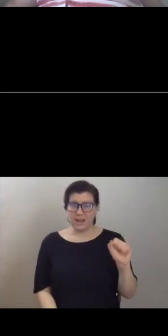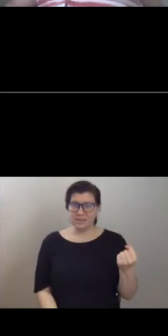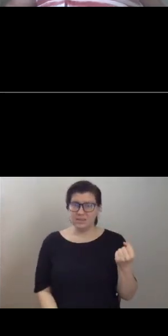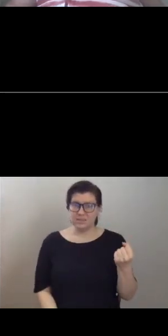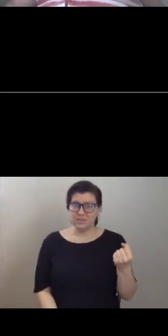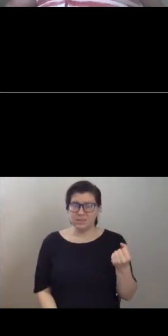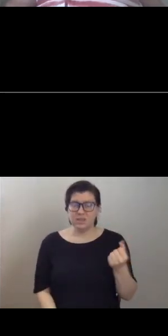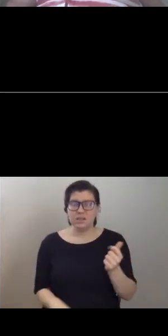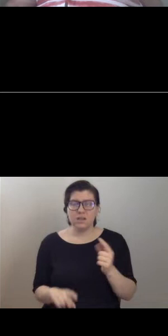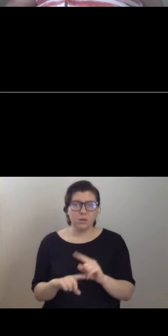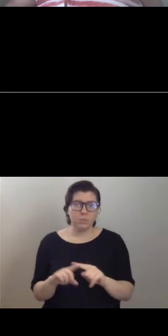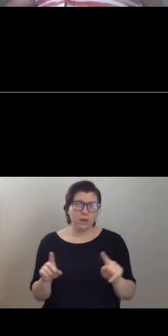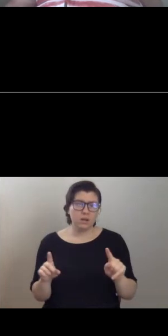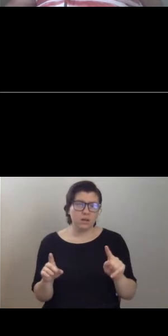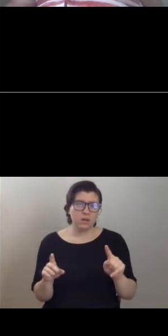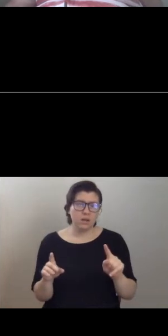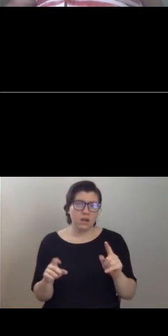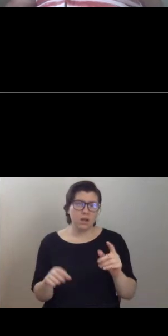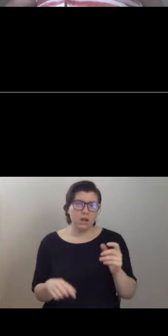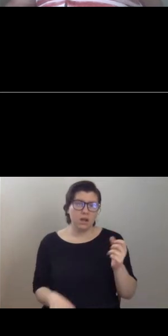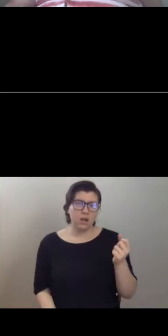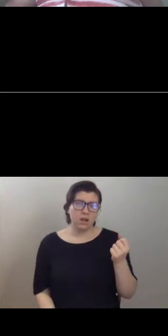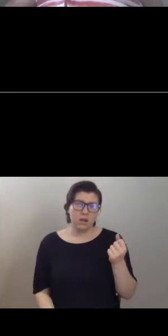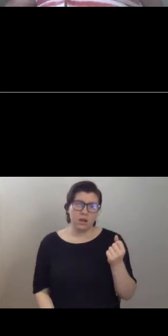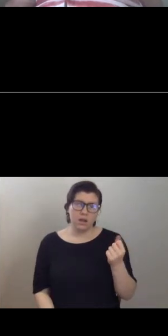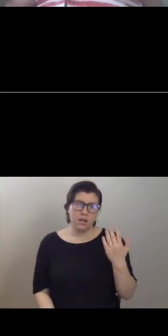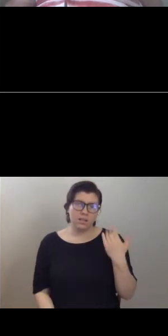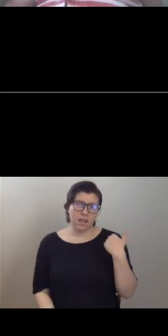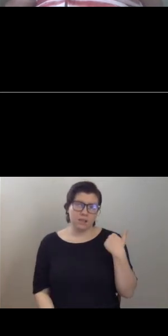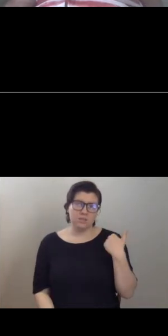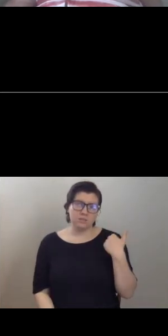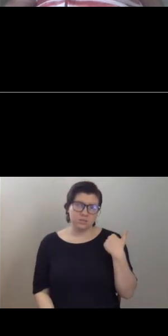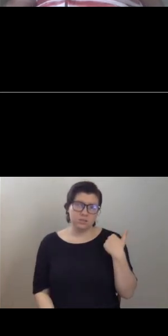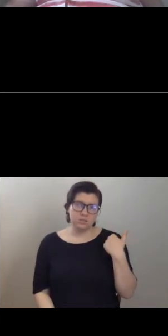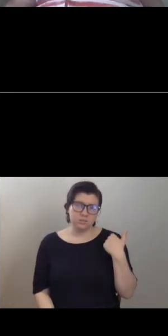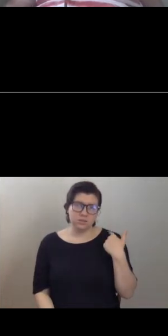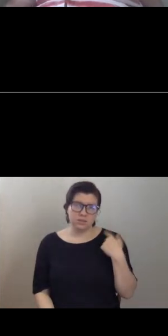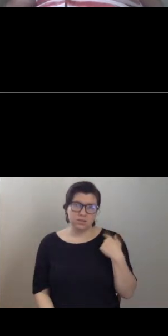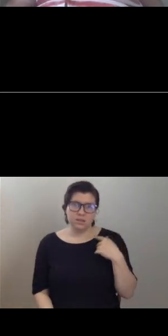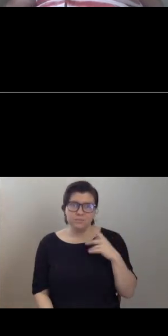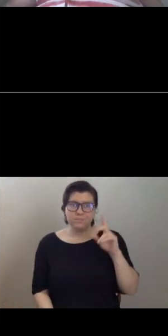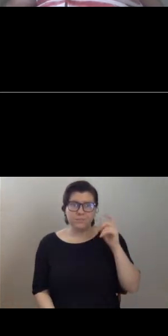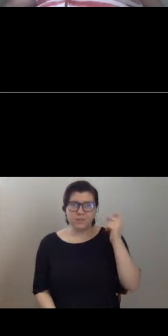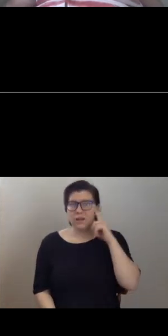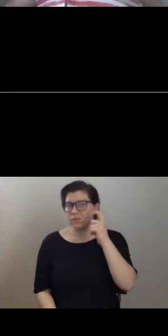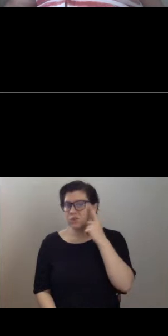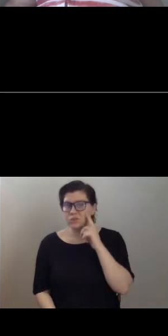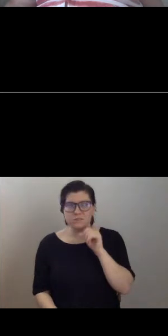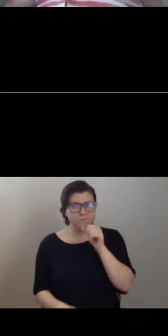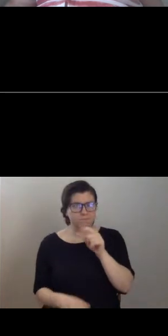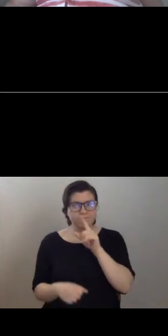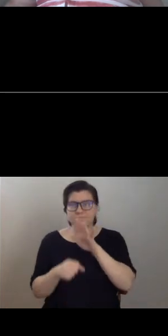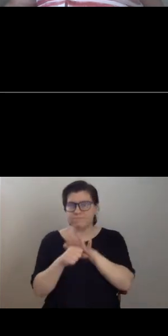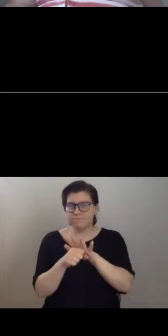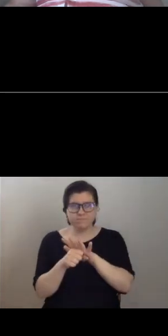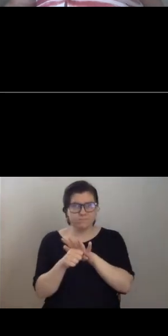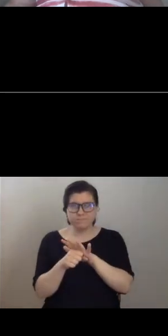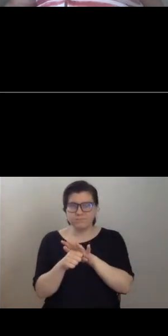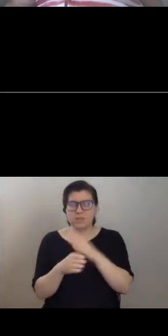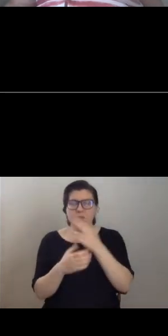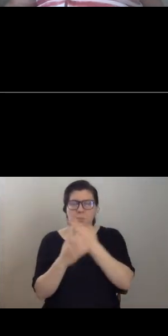time last gubernatorial election, we couldn't do that because we couldn't get commitment from both of